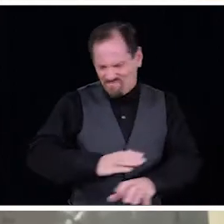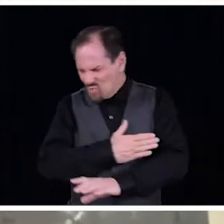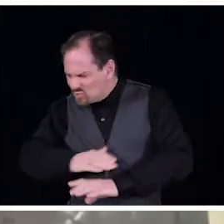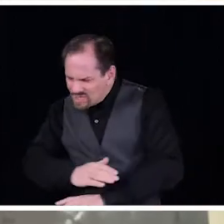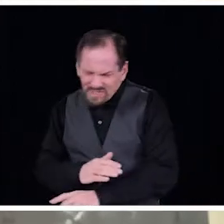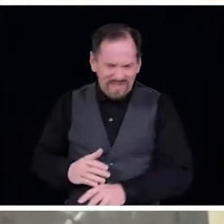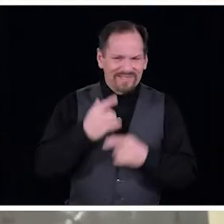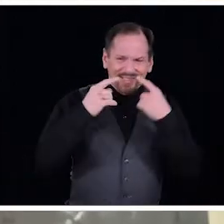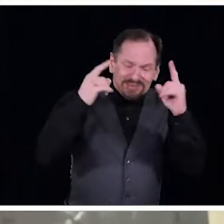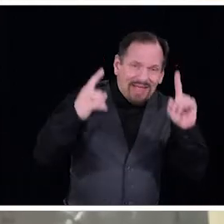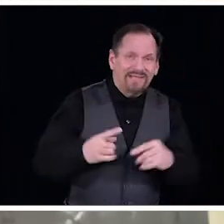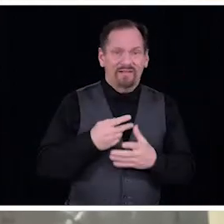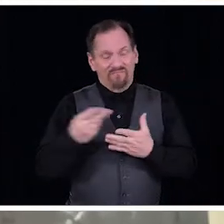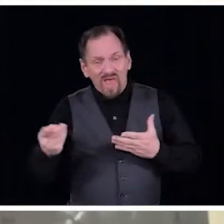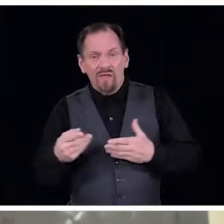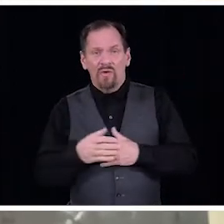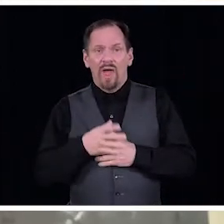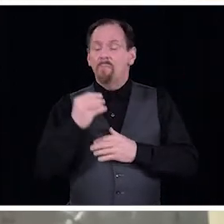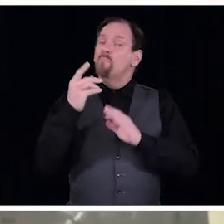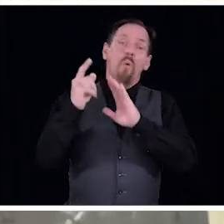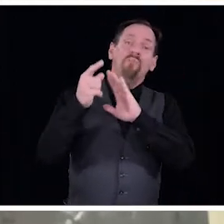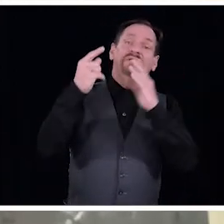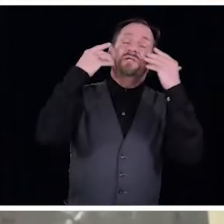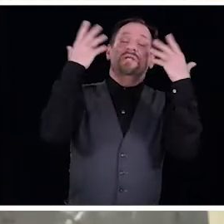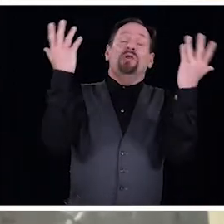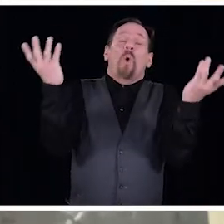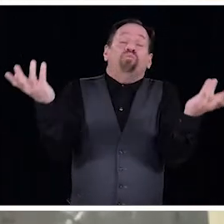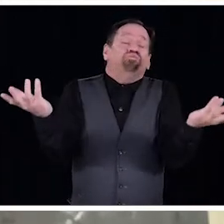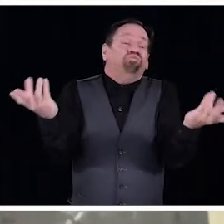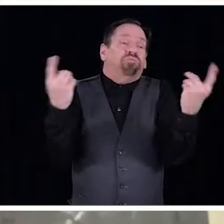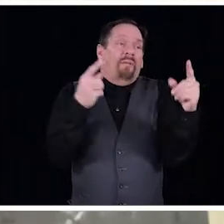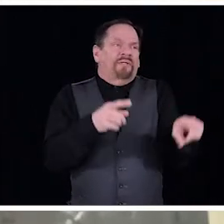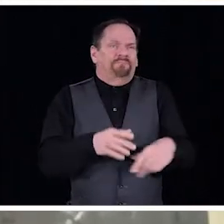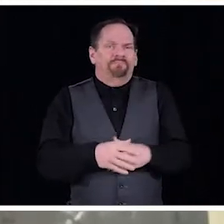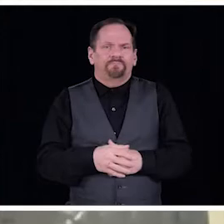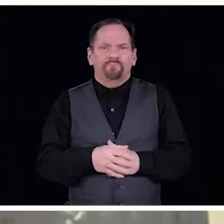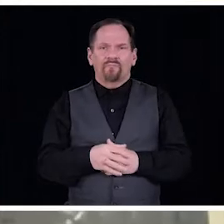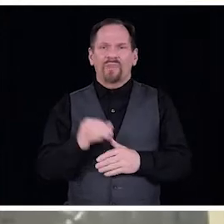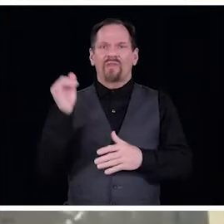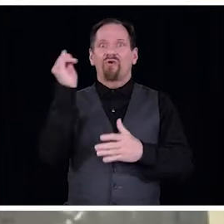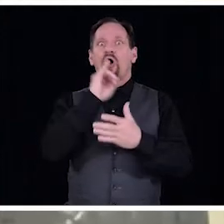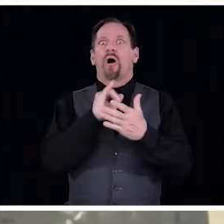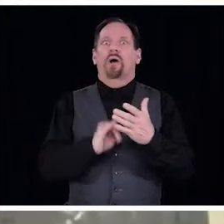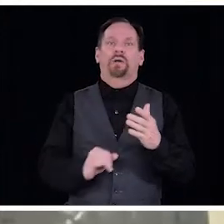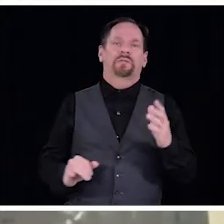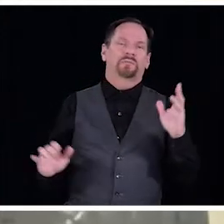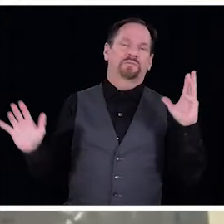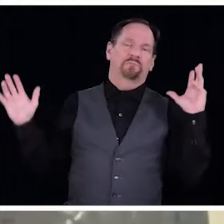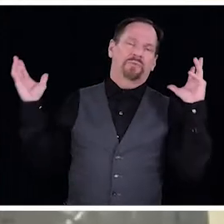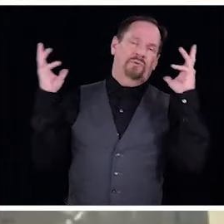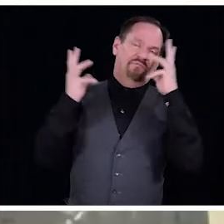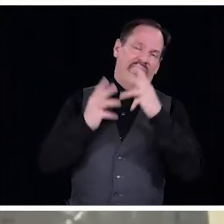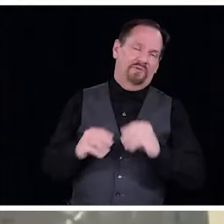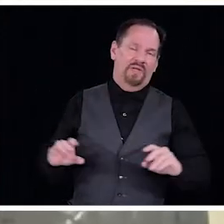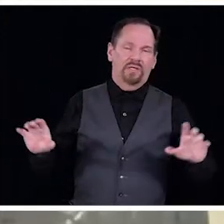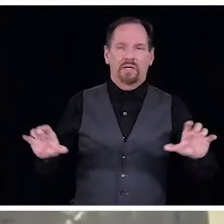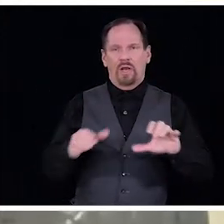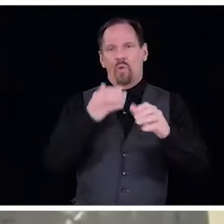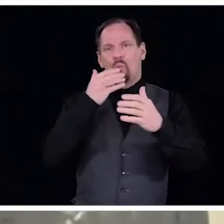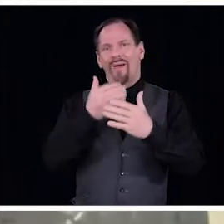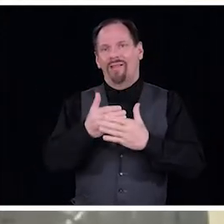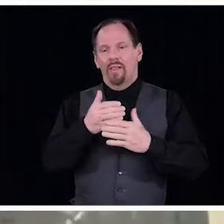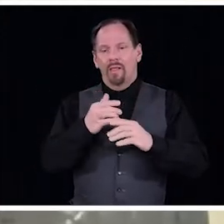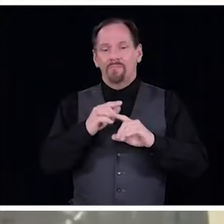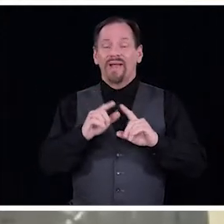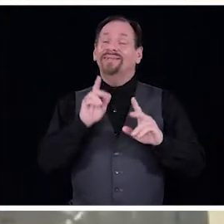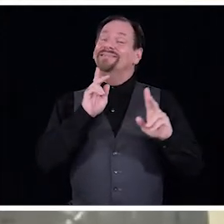and failures, and moments of the unknown. Of course, the art that was created was beautiful and well executed, but it's the